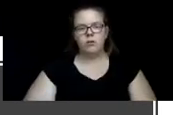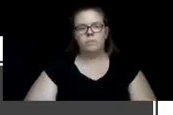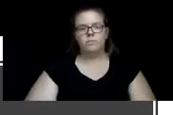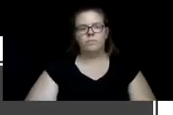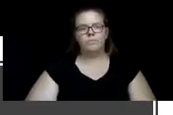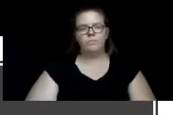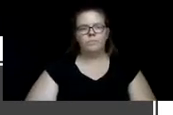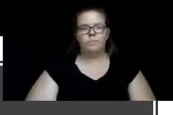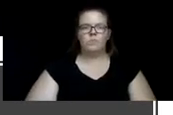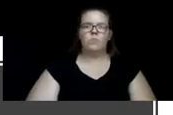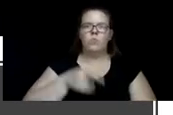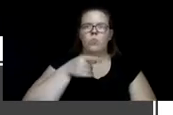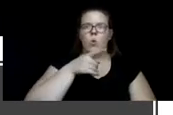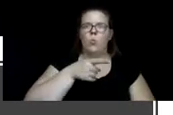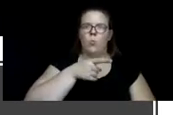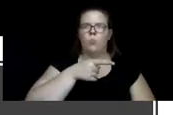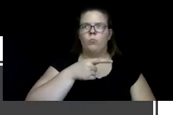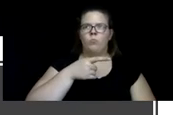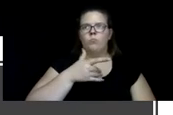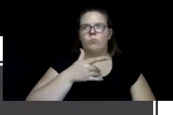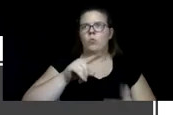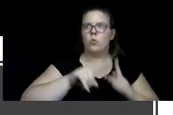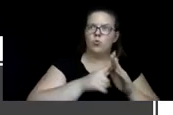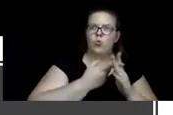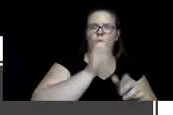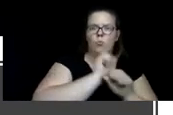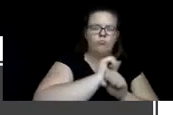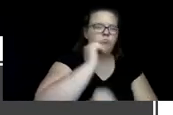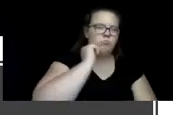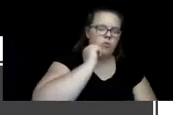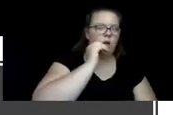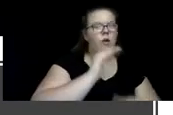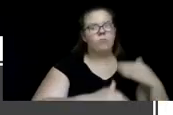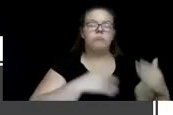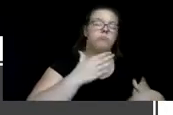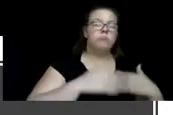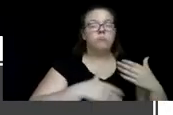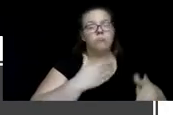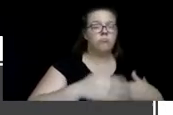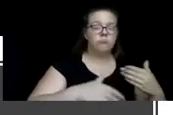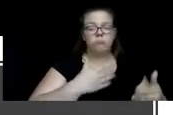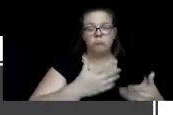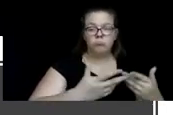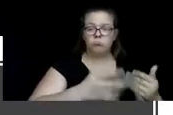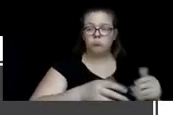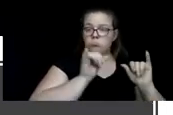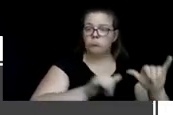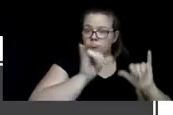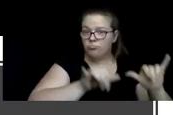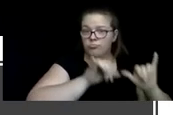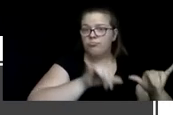from working day by day like everything was, usual